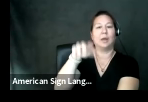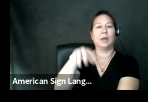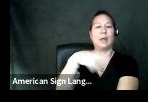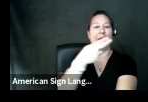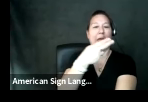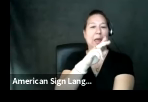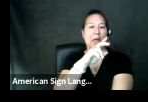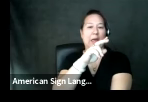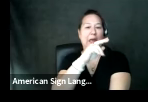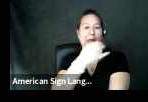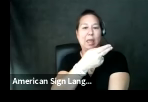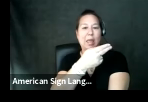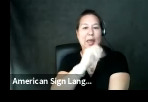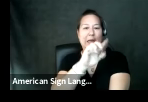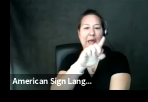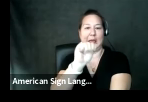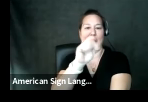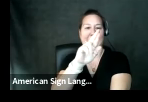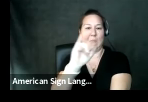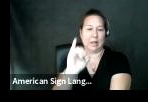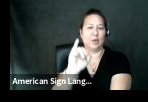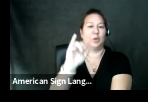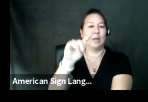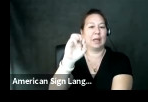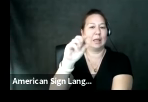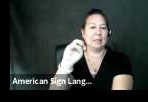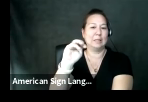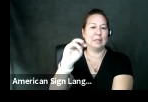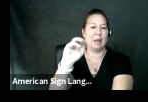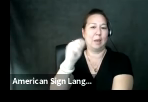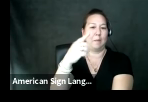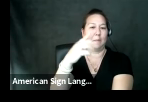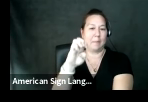And so throughout, and we have Mr. Soto, our parent engagement educator, with us hosting.